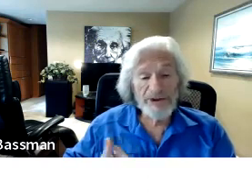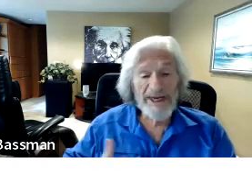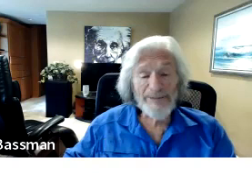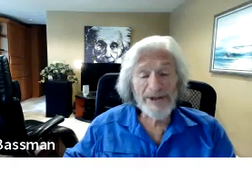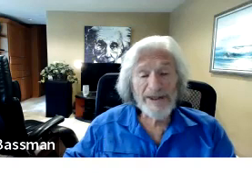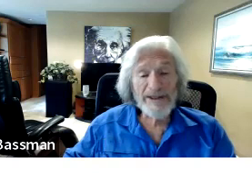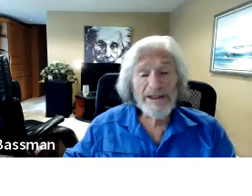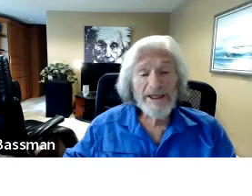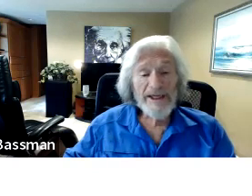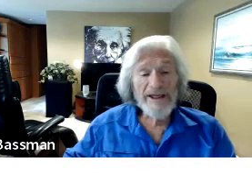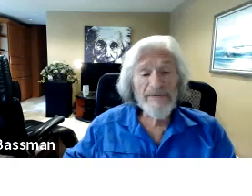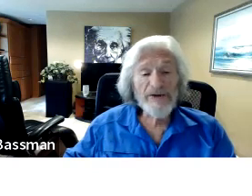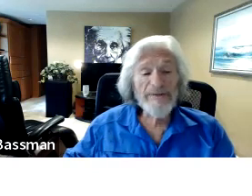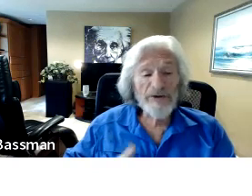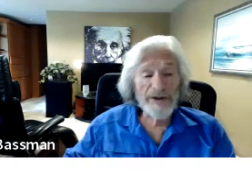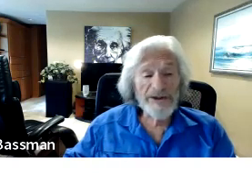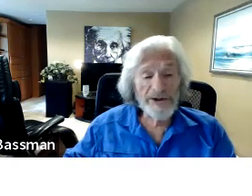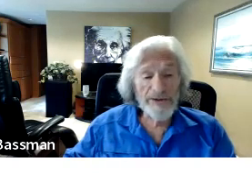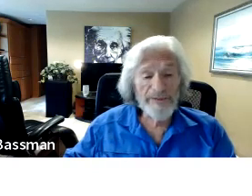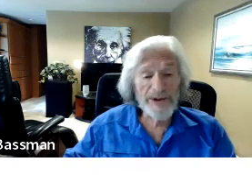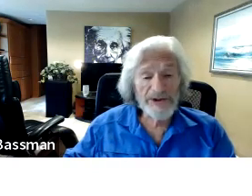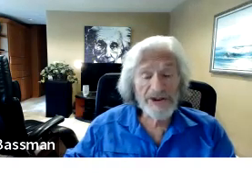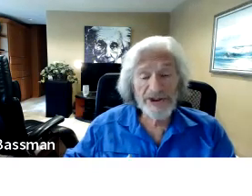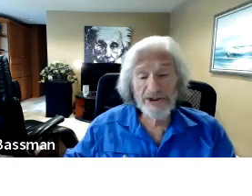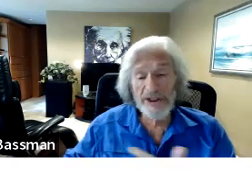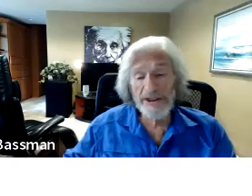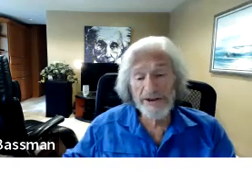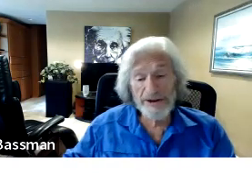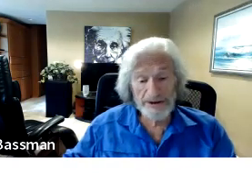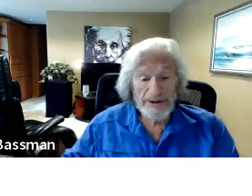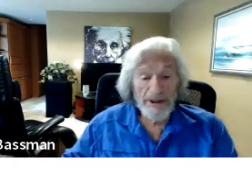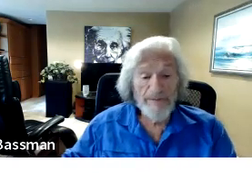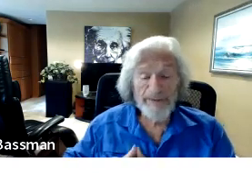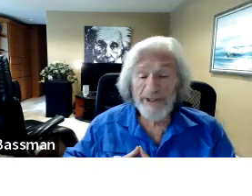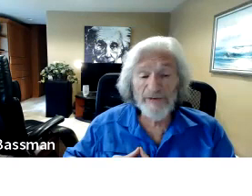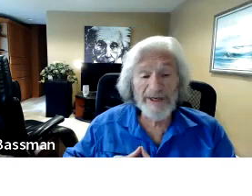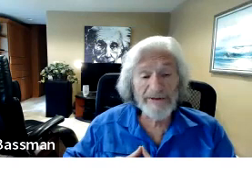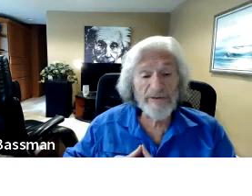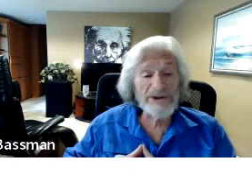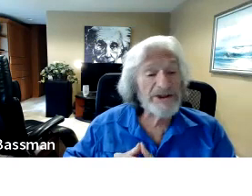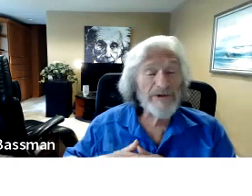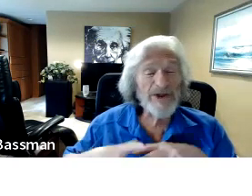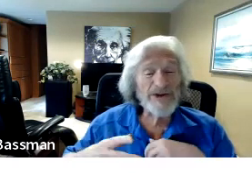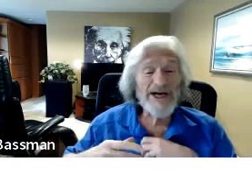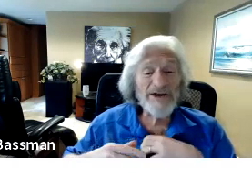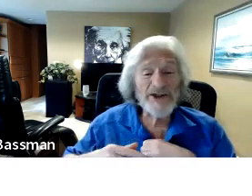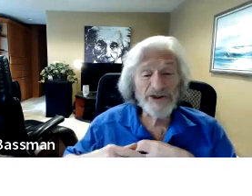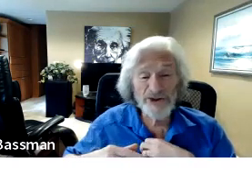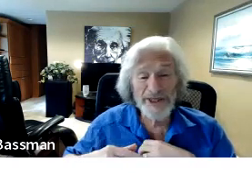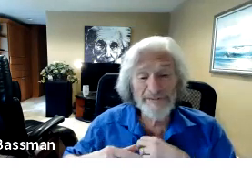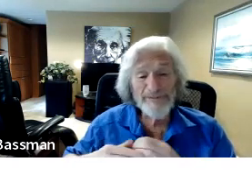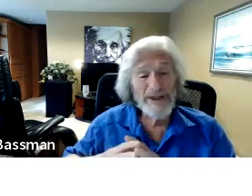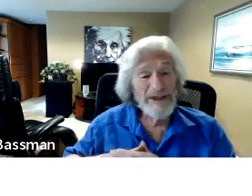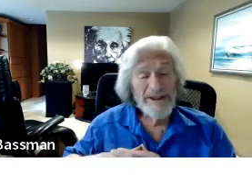story, what's happening, and having them agree to it, because this is a permanent record. Once something goes out on